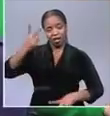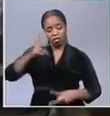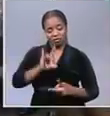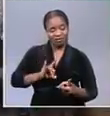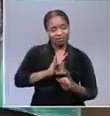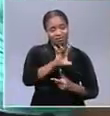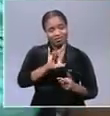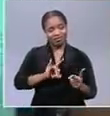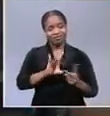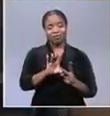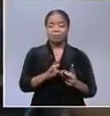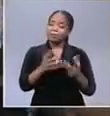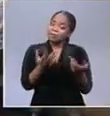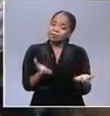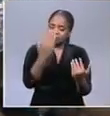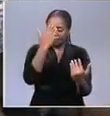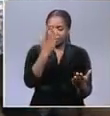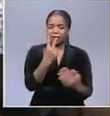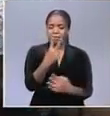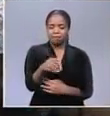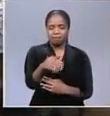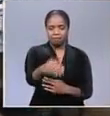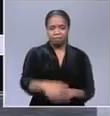coffins? Govan Whittles, Johannesburg.